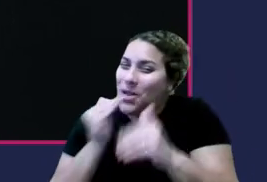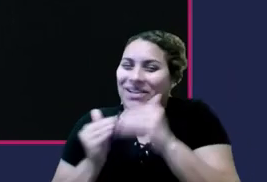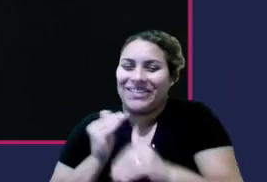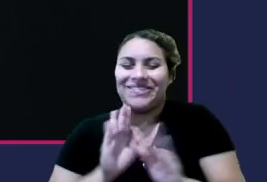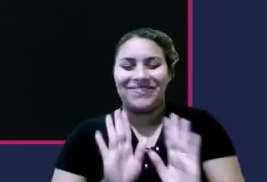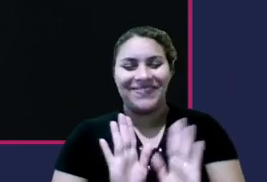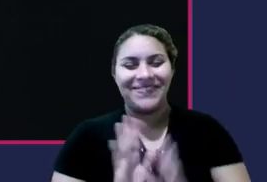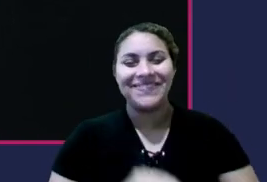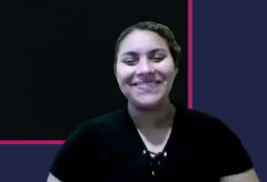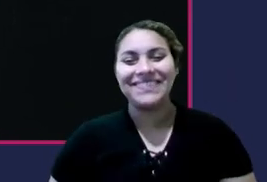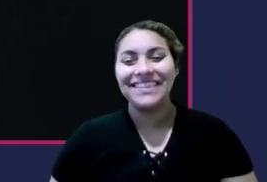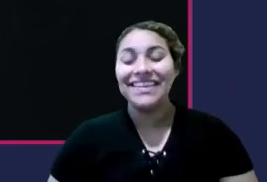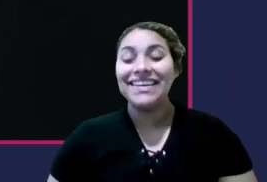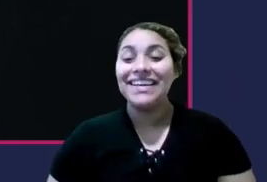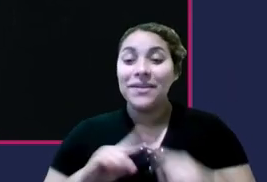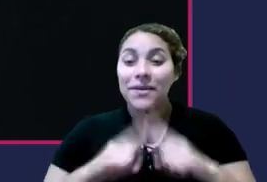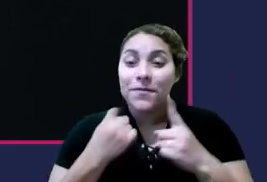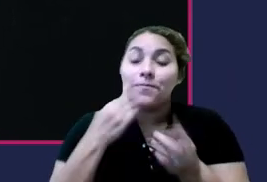consensus.